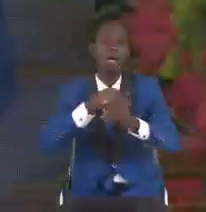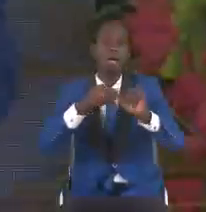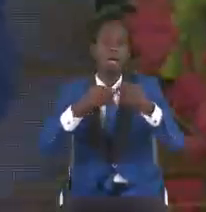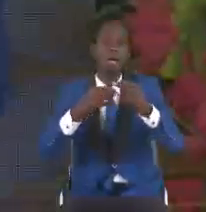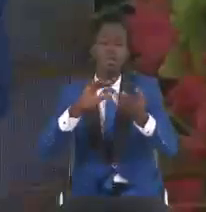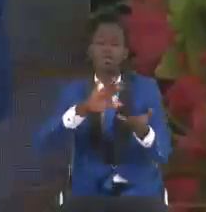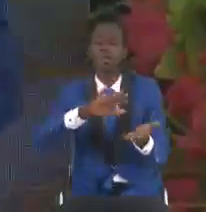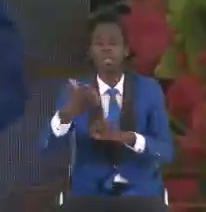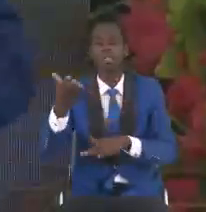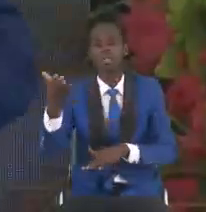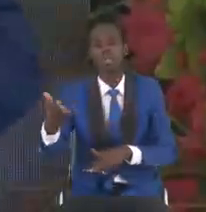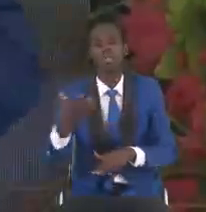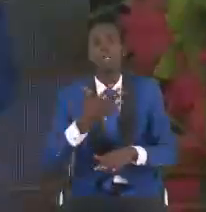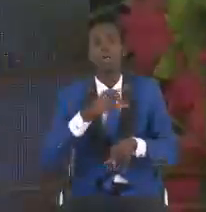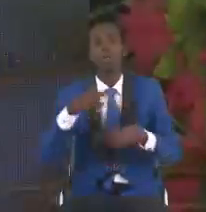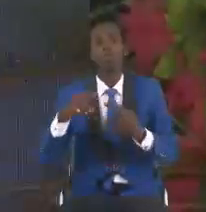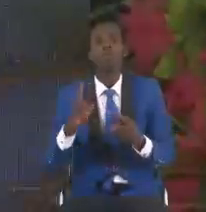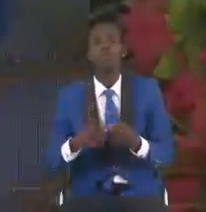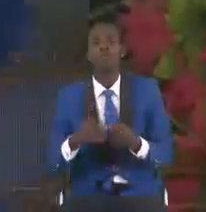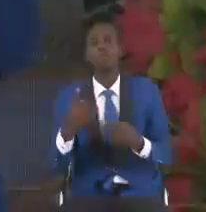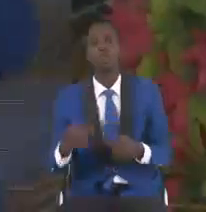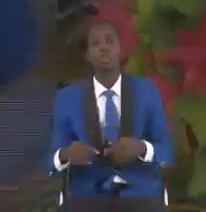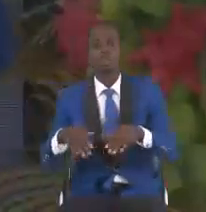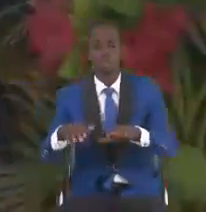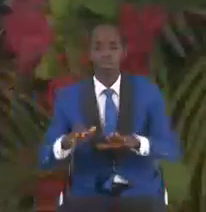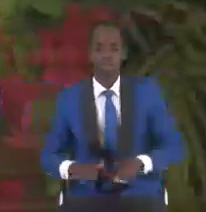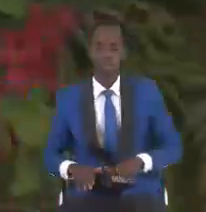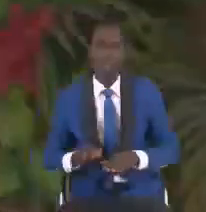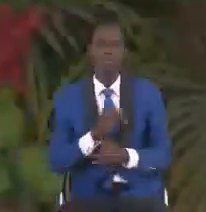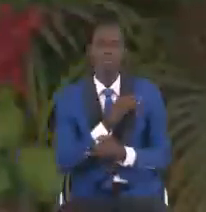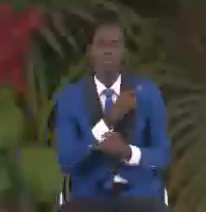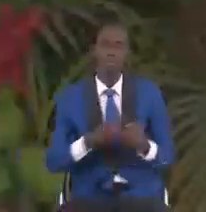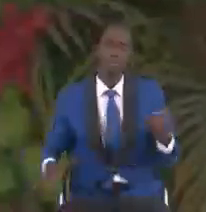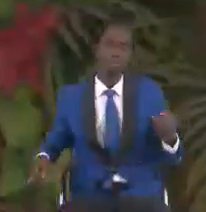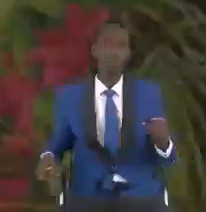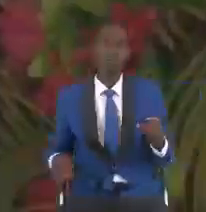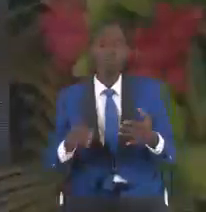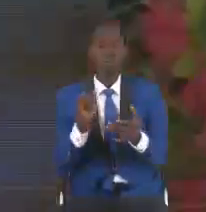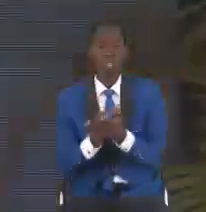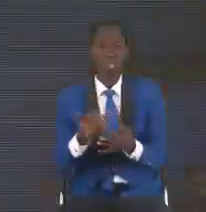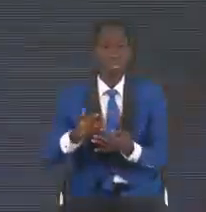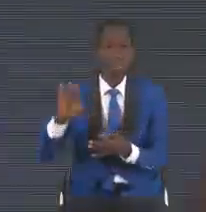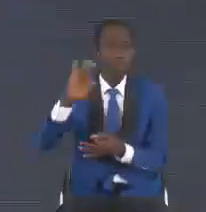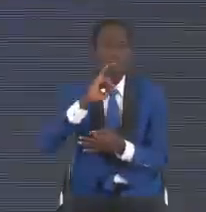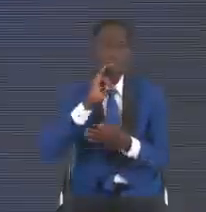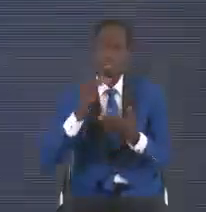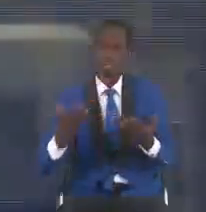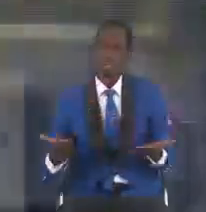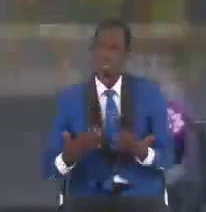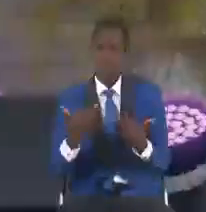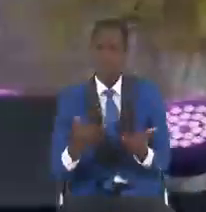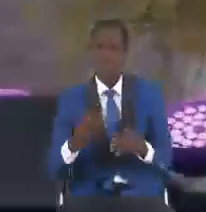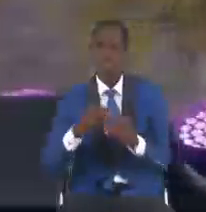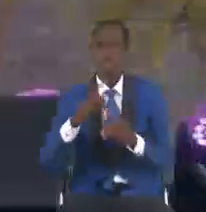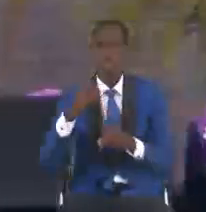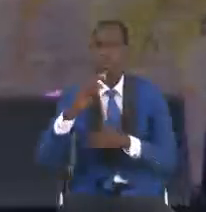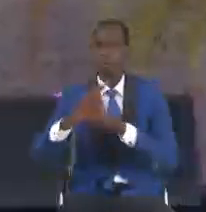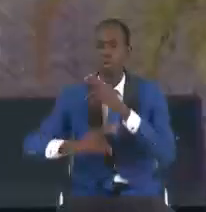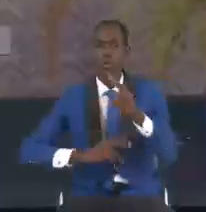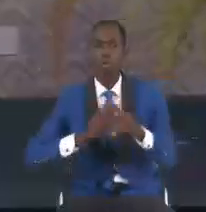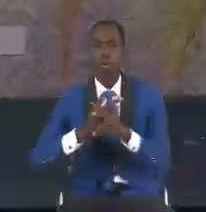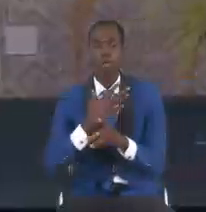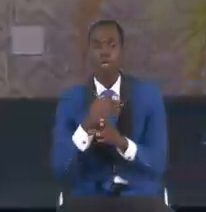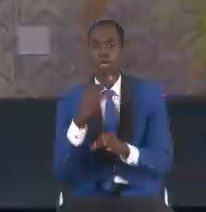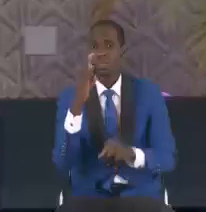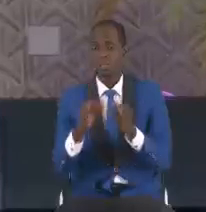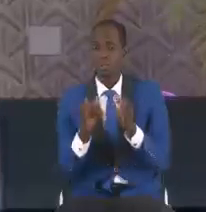there he went to the great beyond. That spirit is here today in the world. And if that spirit